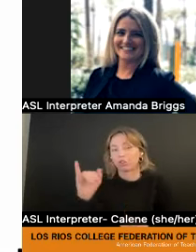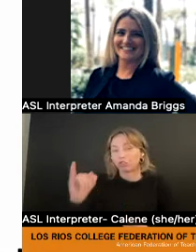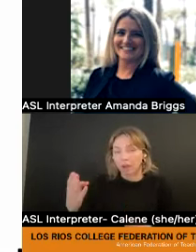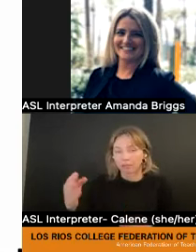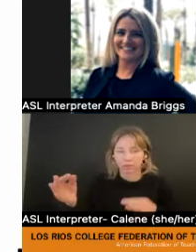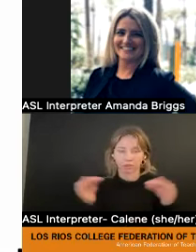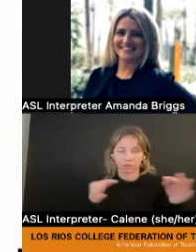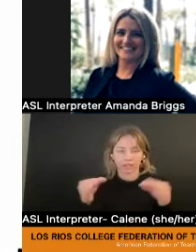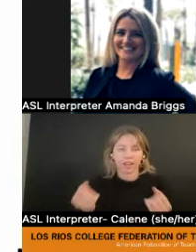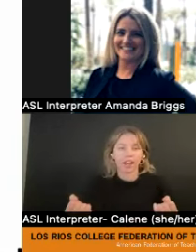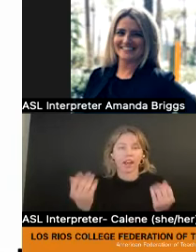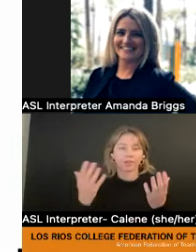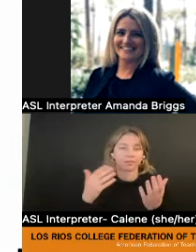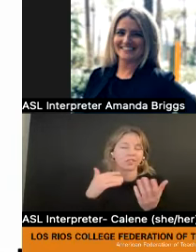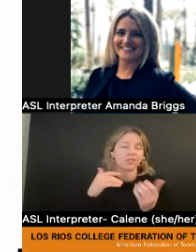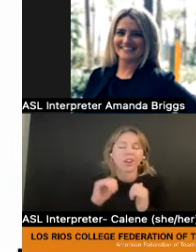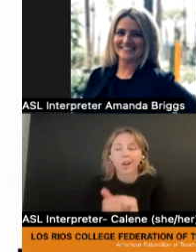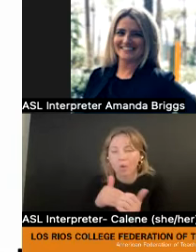you on ground.